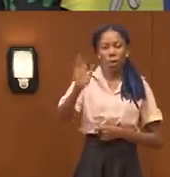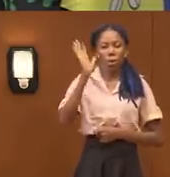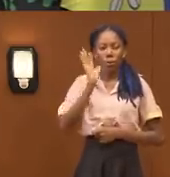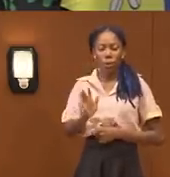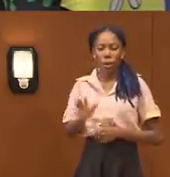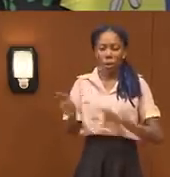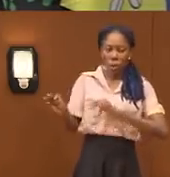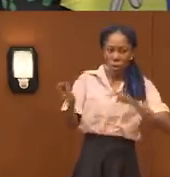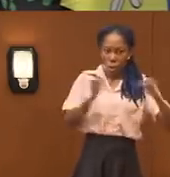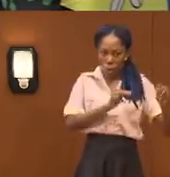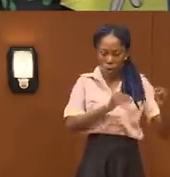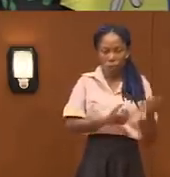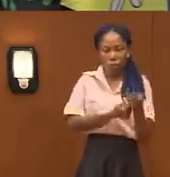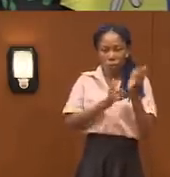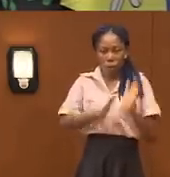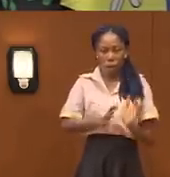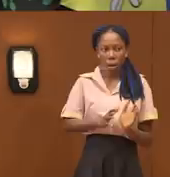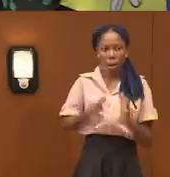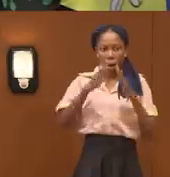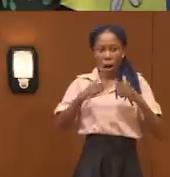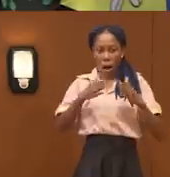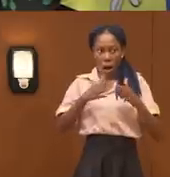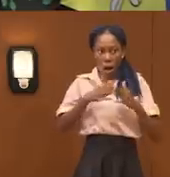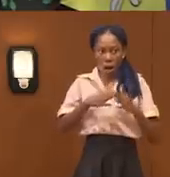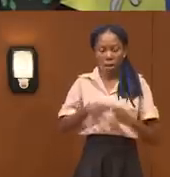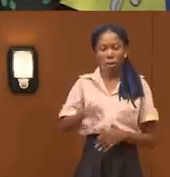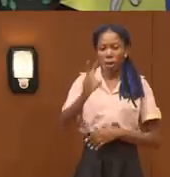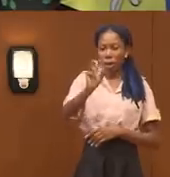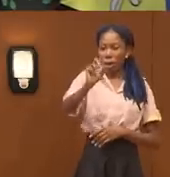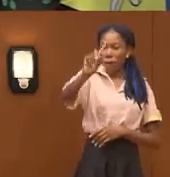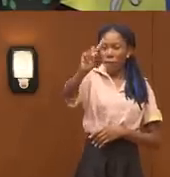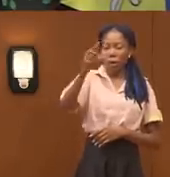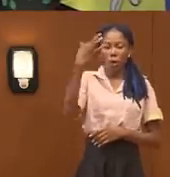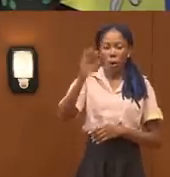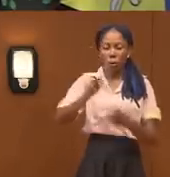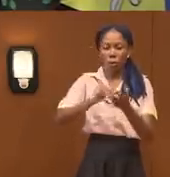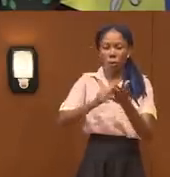is to vacate the premises by 31st of May,